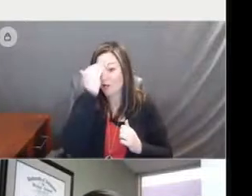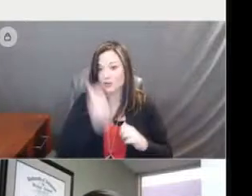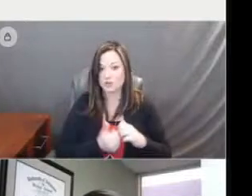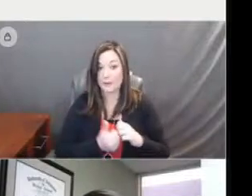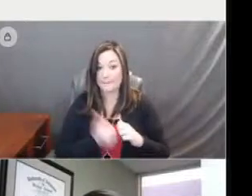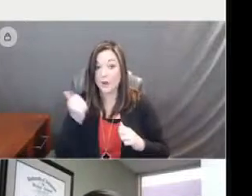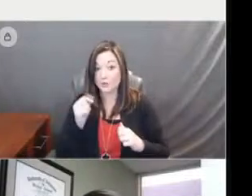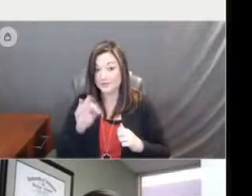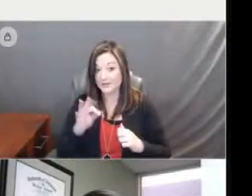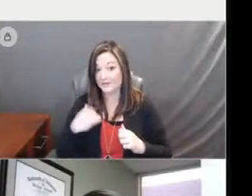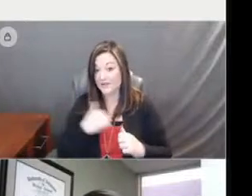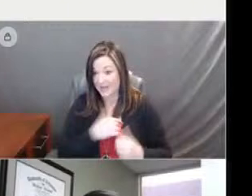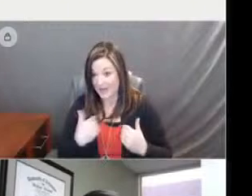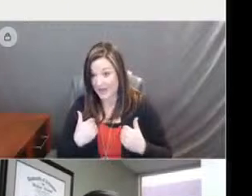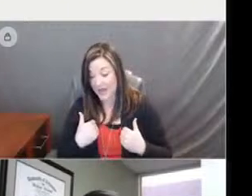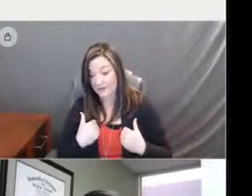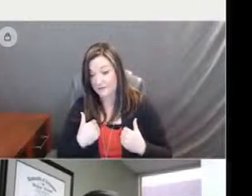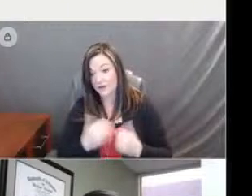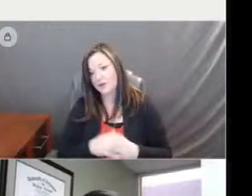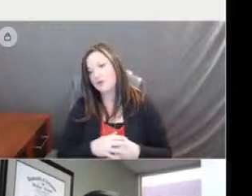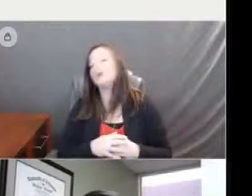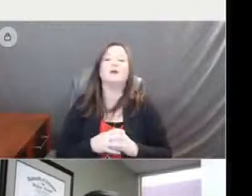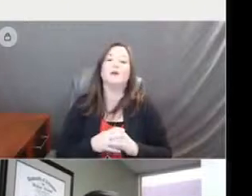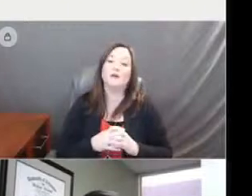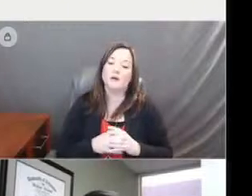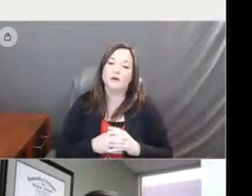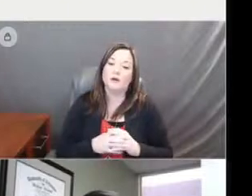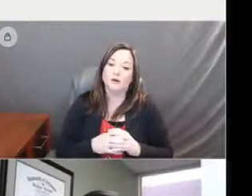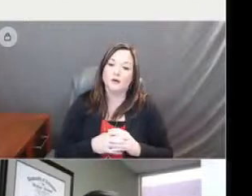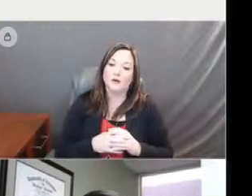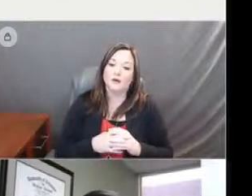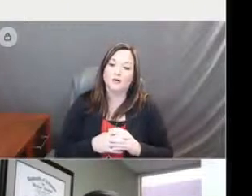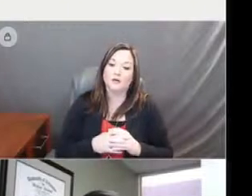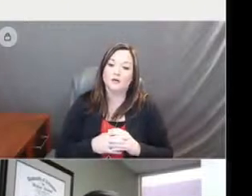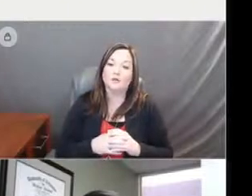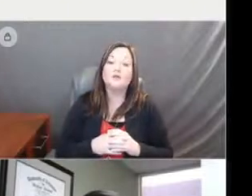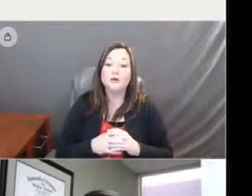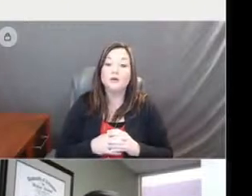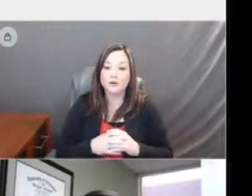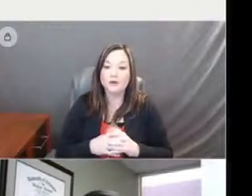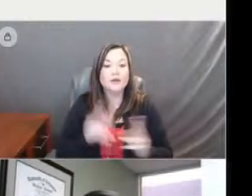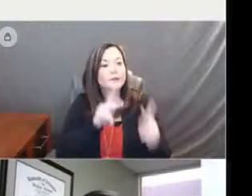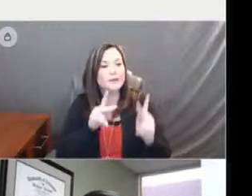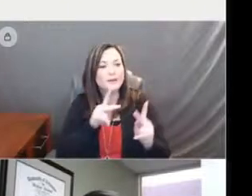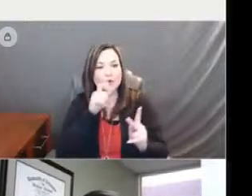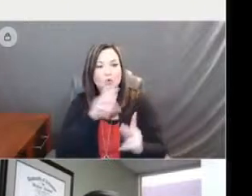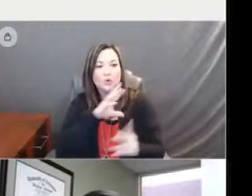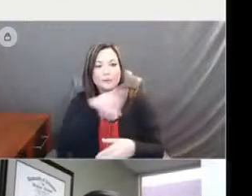us have is that in terms of the participants in the study,